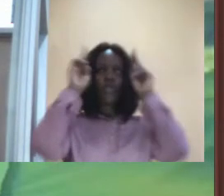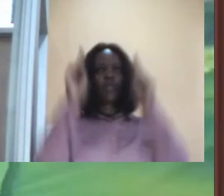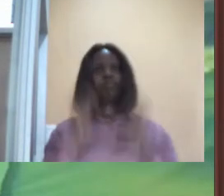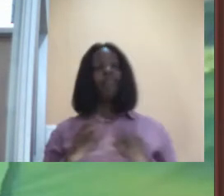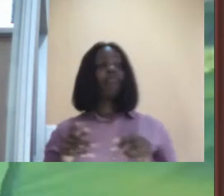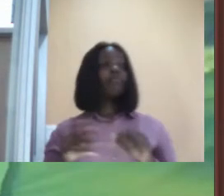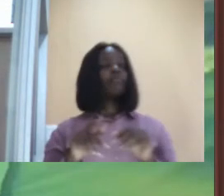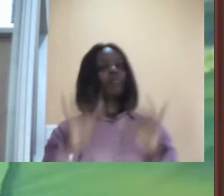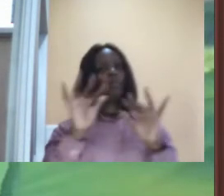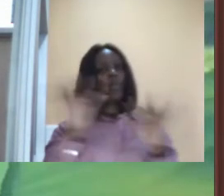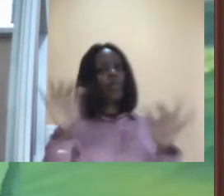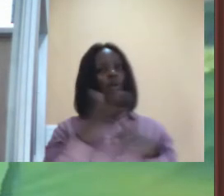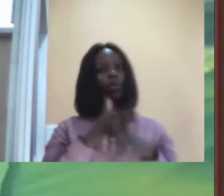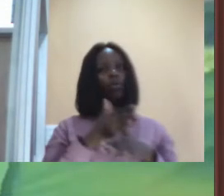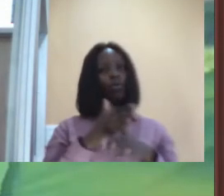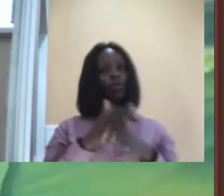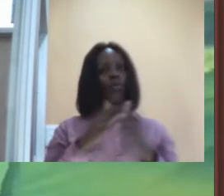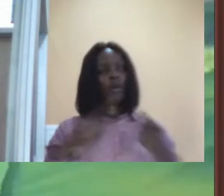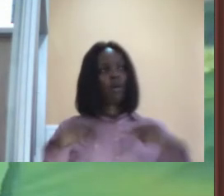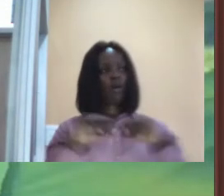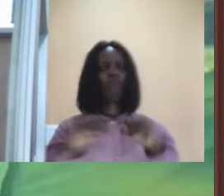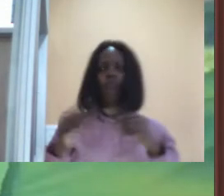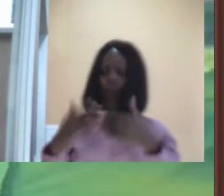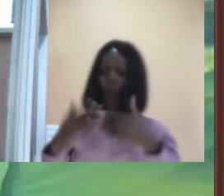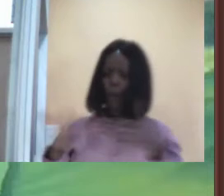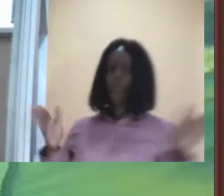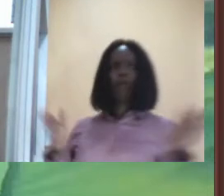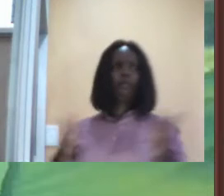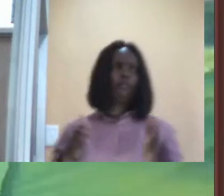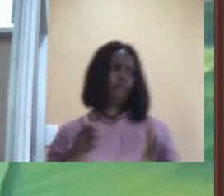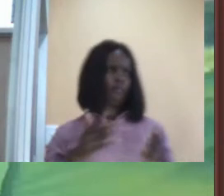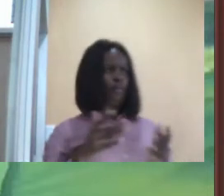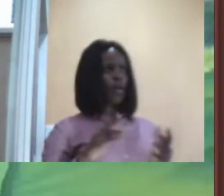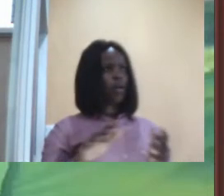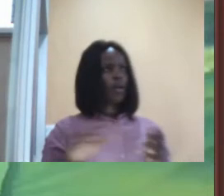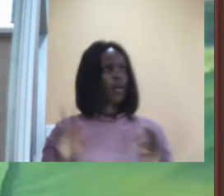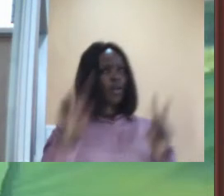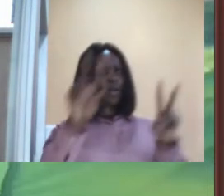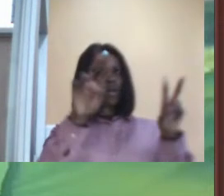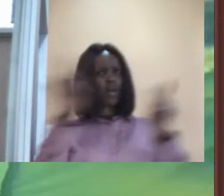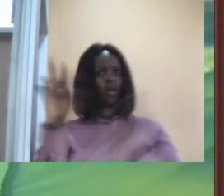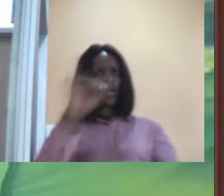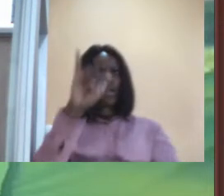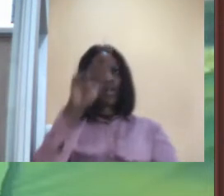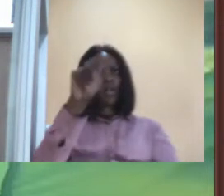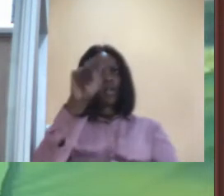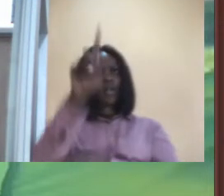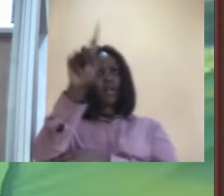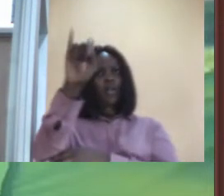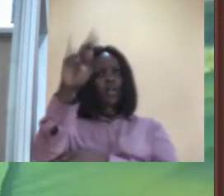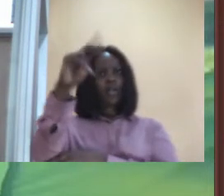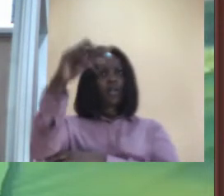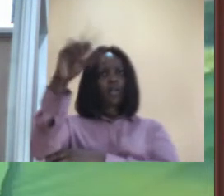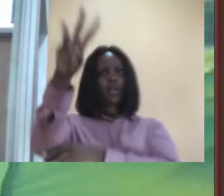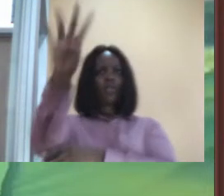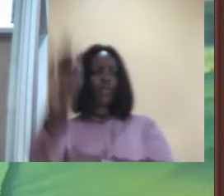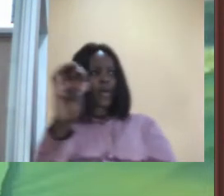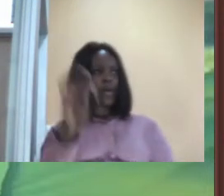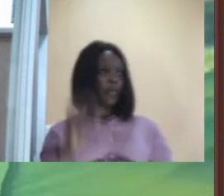those people that want to work with us, our hands are open. And on the matter that of Intingwe and